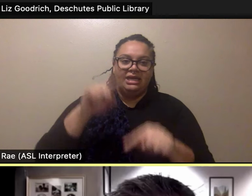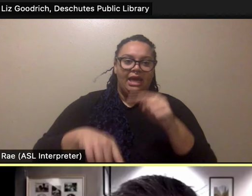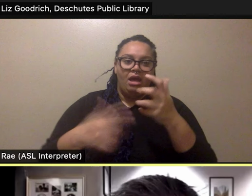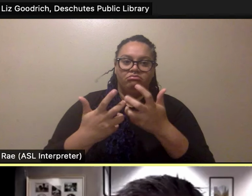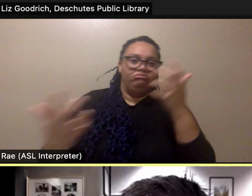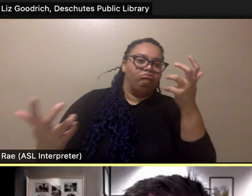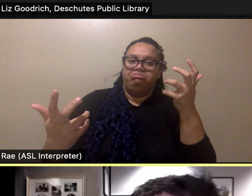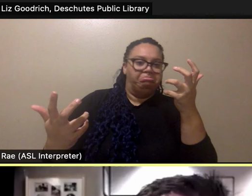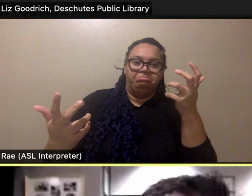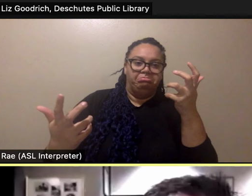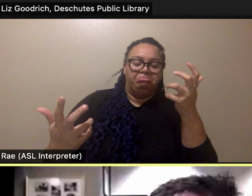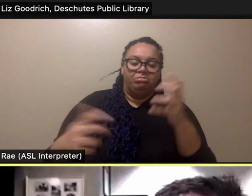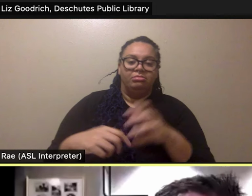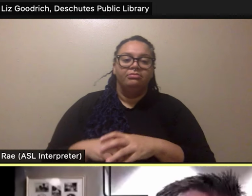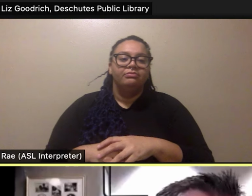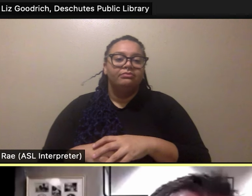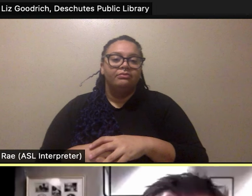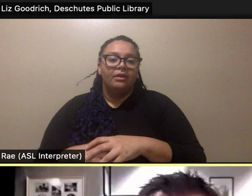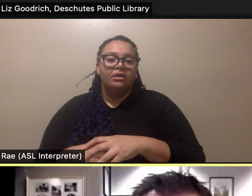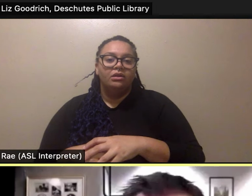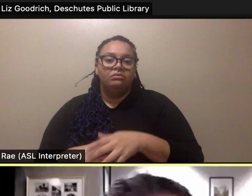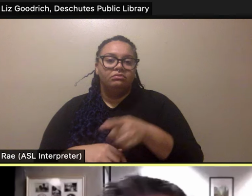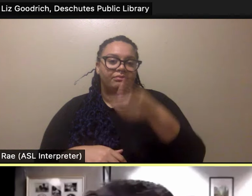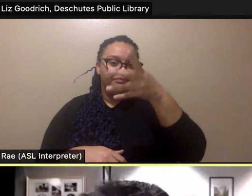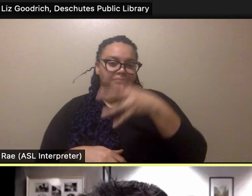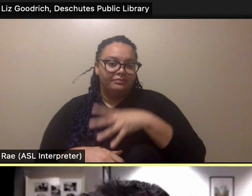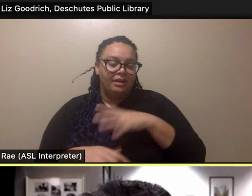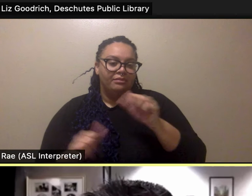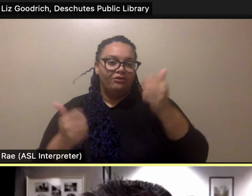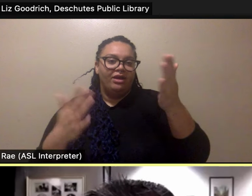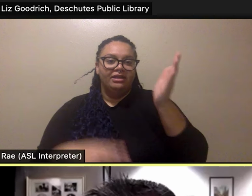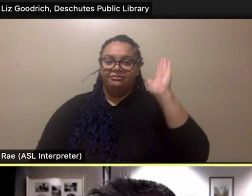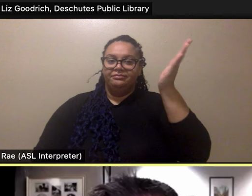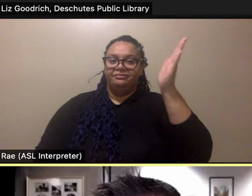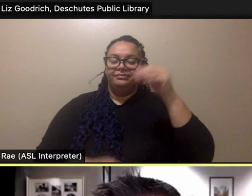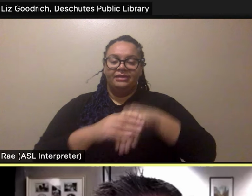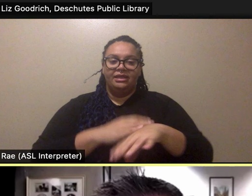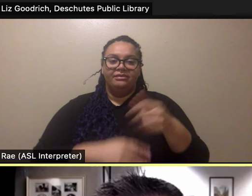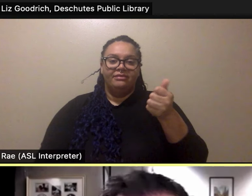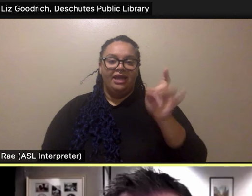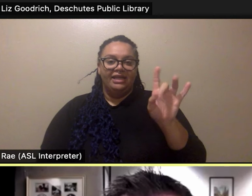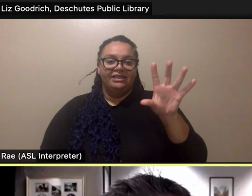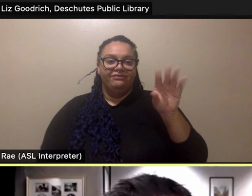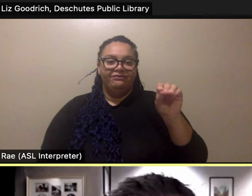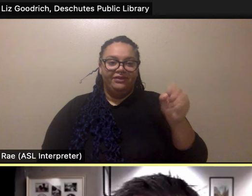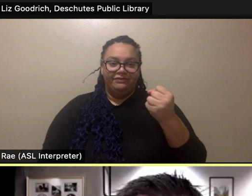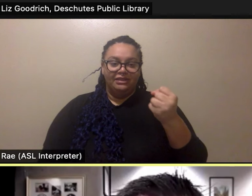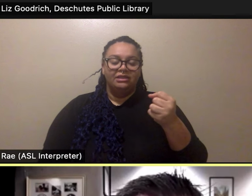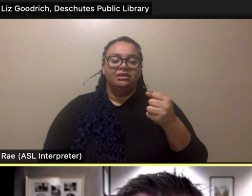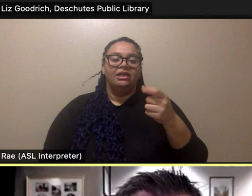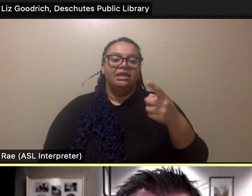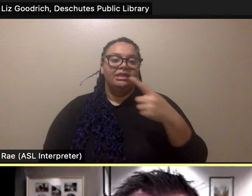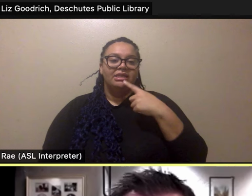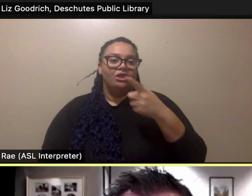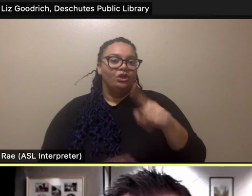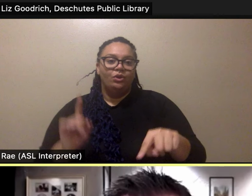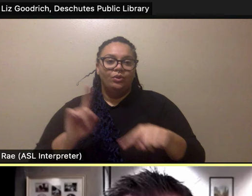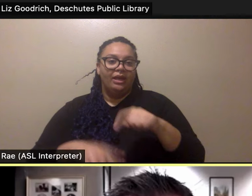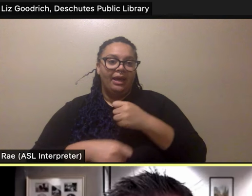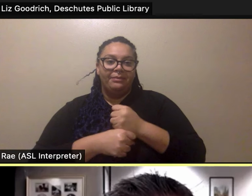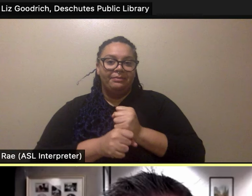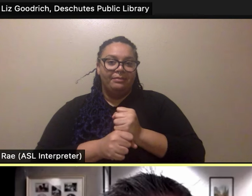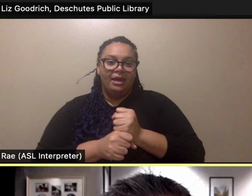And James Henry Hammond gave a famous speech in the 1850s called the King Cotton Speech, in which he said, you cannot make war